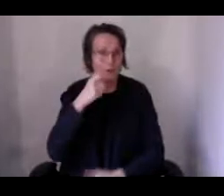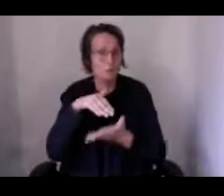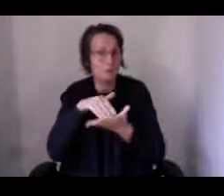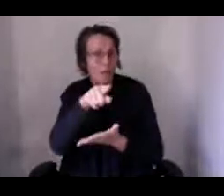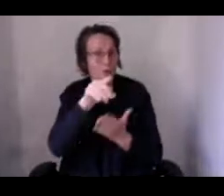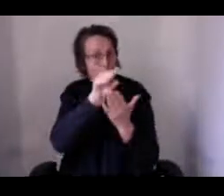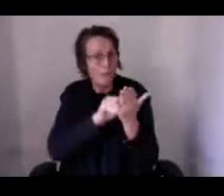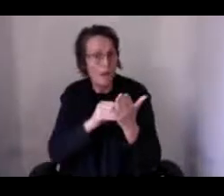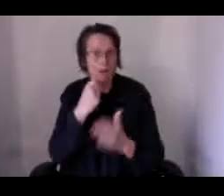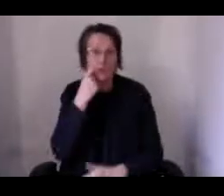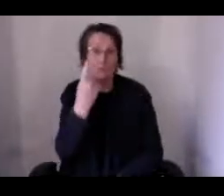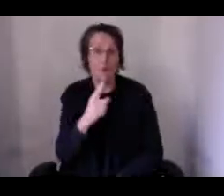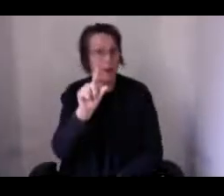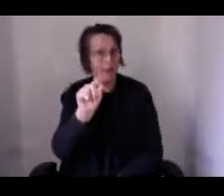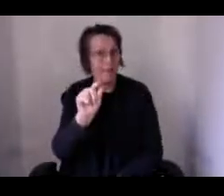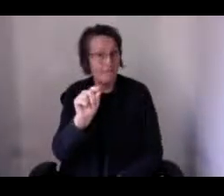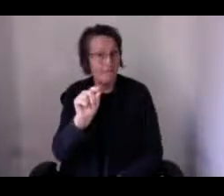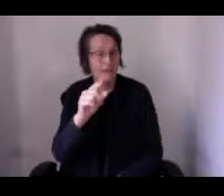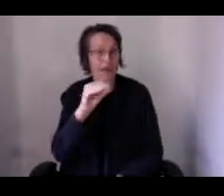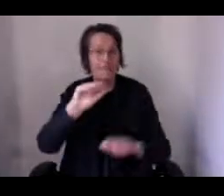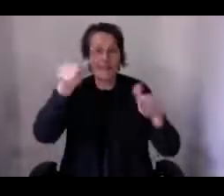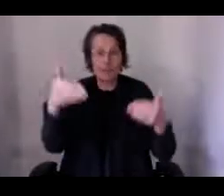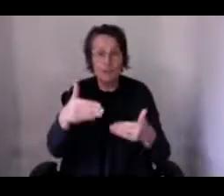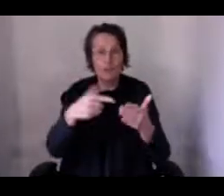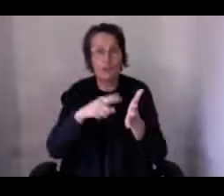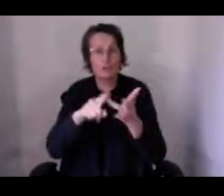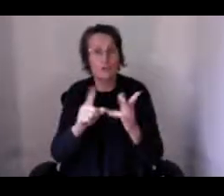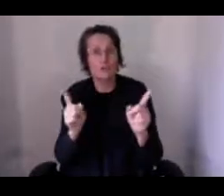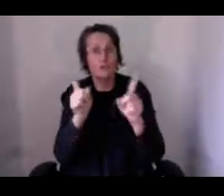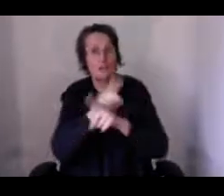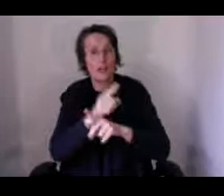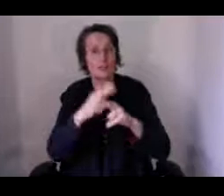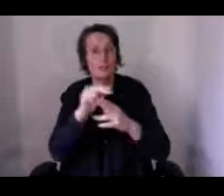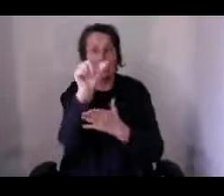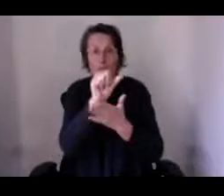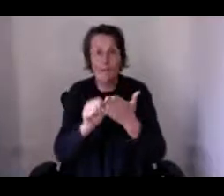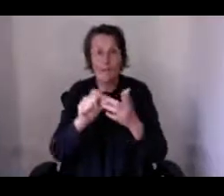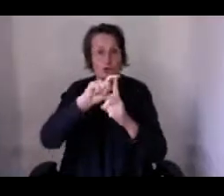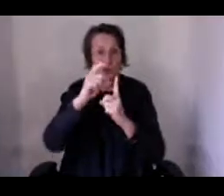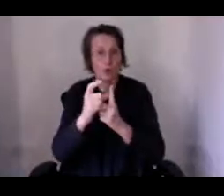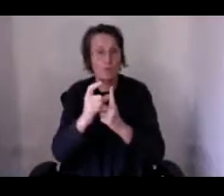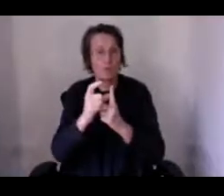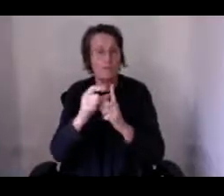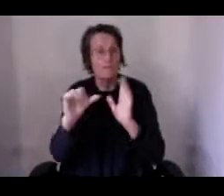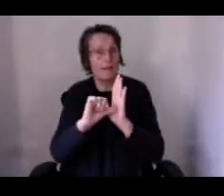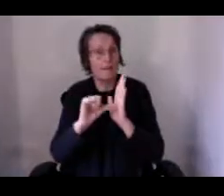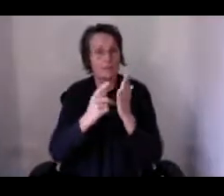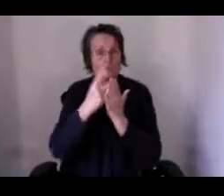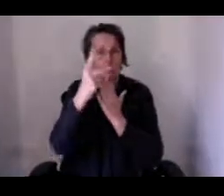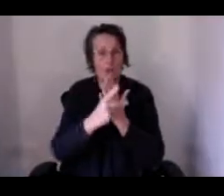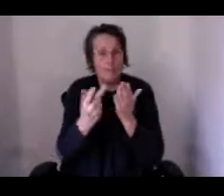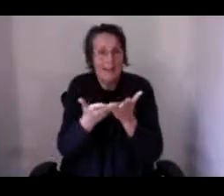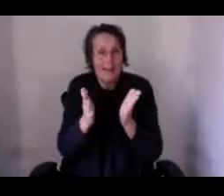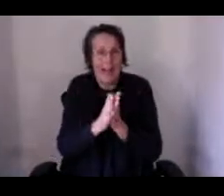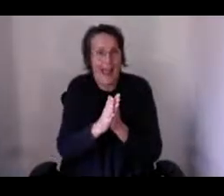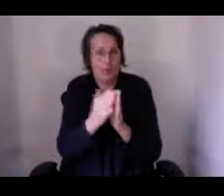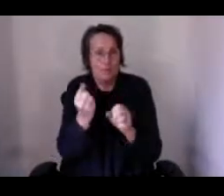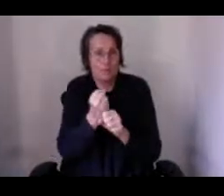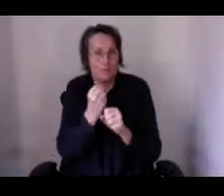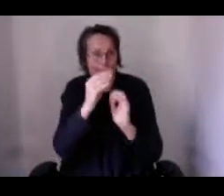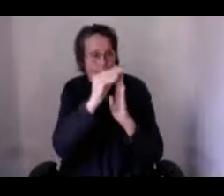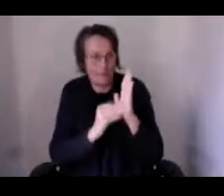at 11 o'clock, there is an introduction to the key changes to the Arts and Cultural Funding Program and how to make an application webinar. So that will go into more